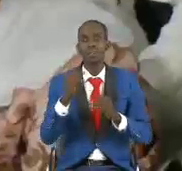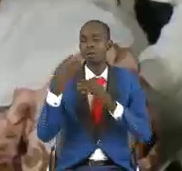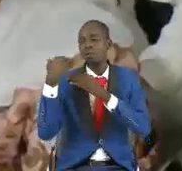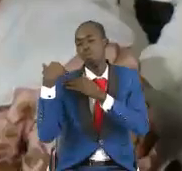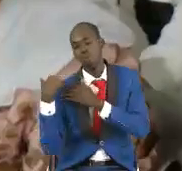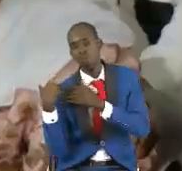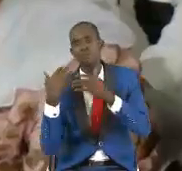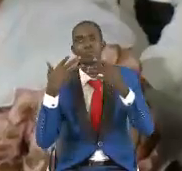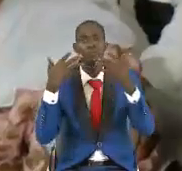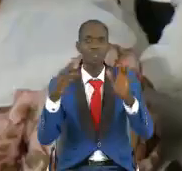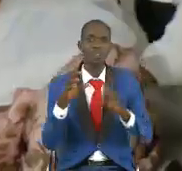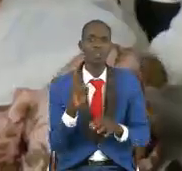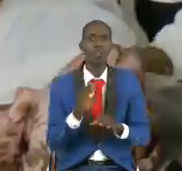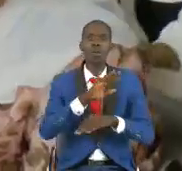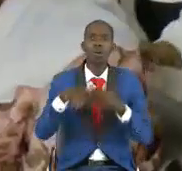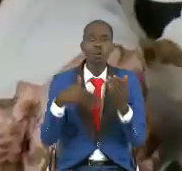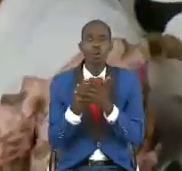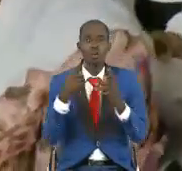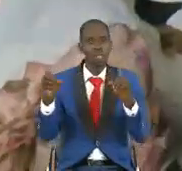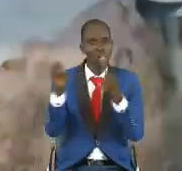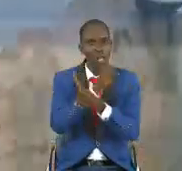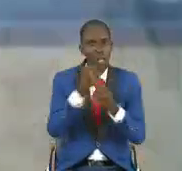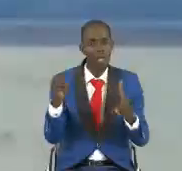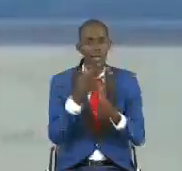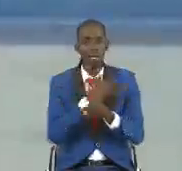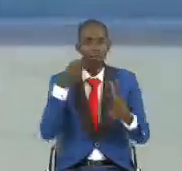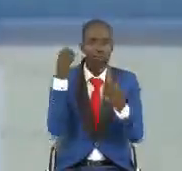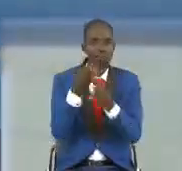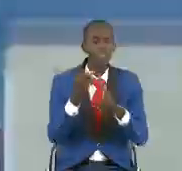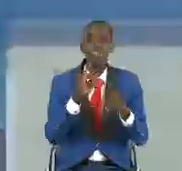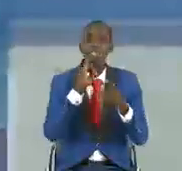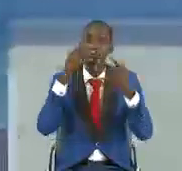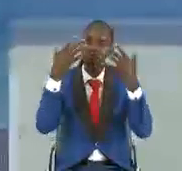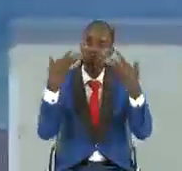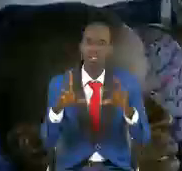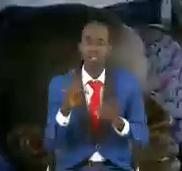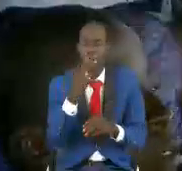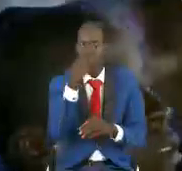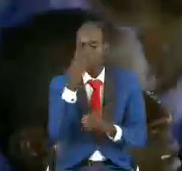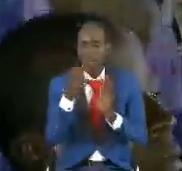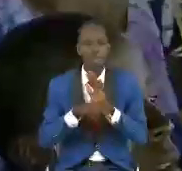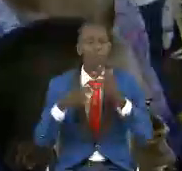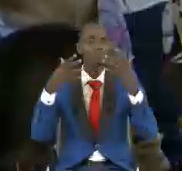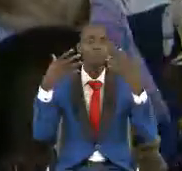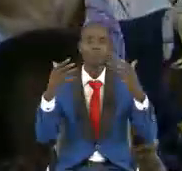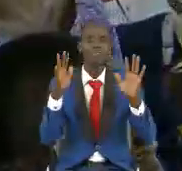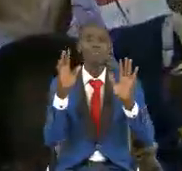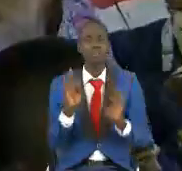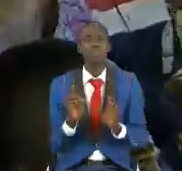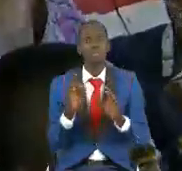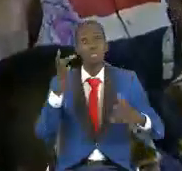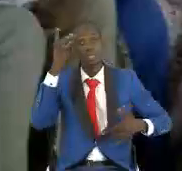finished. All the attacks and affliction finished. Blindness finished.